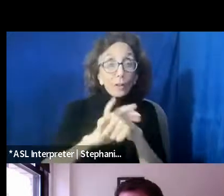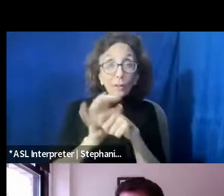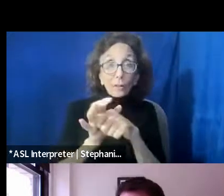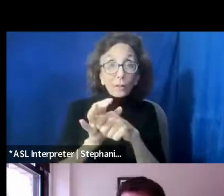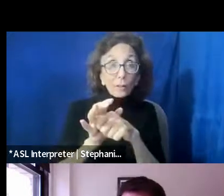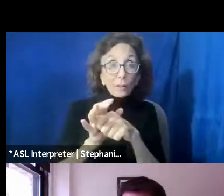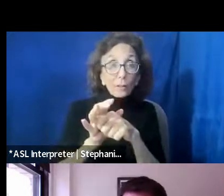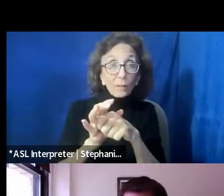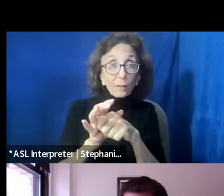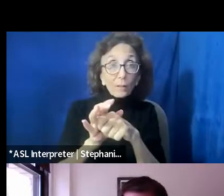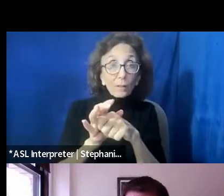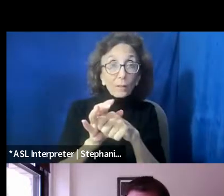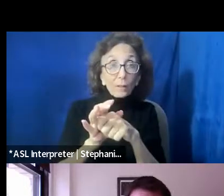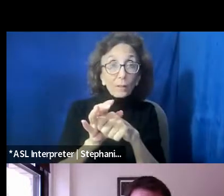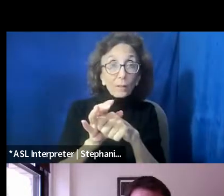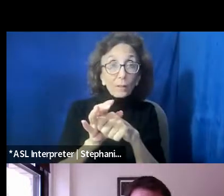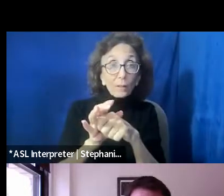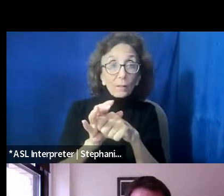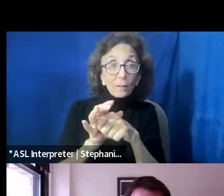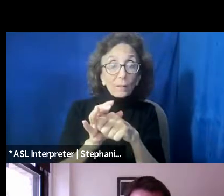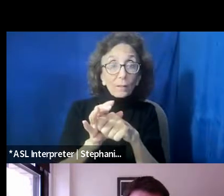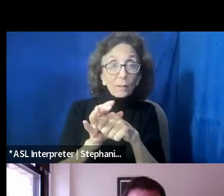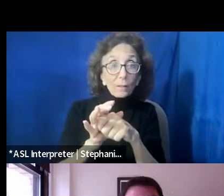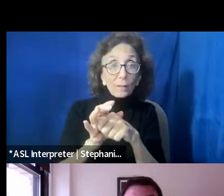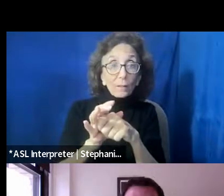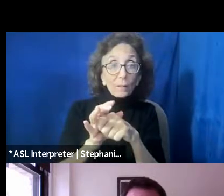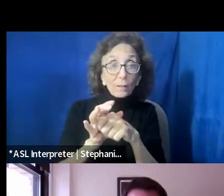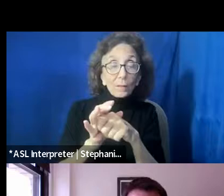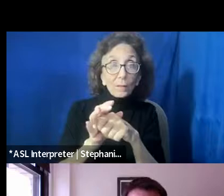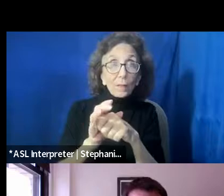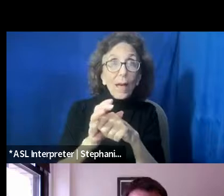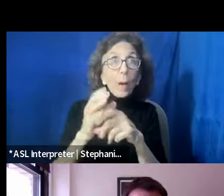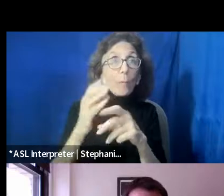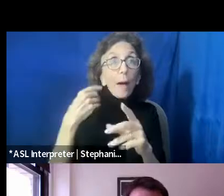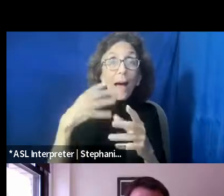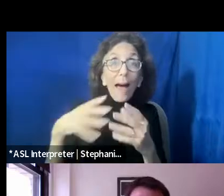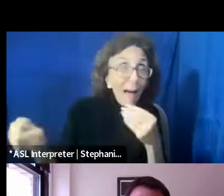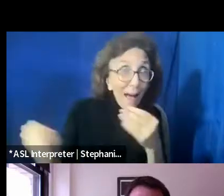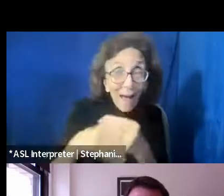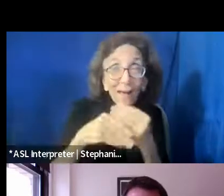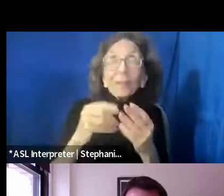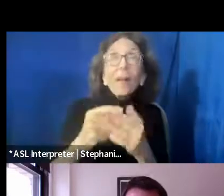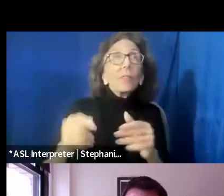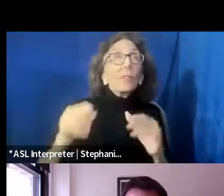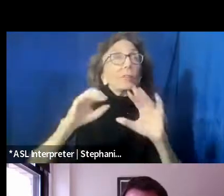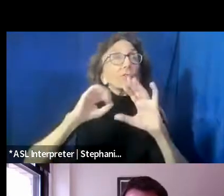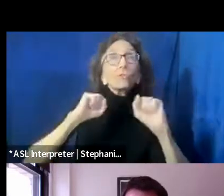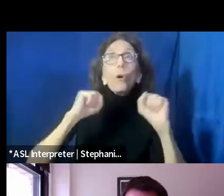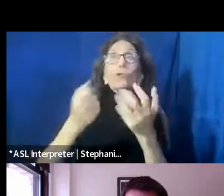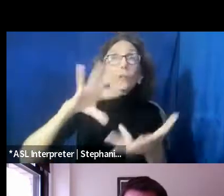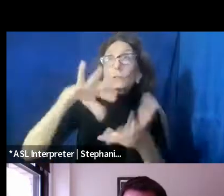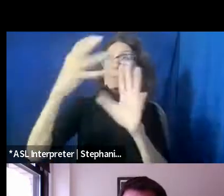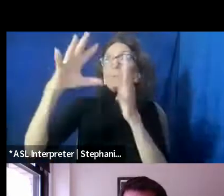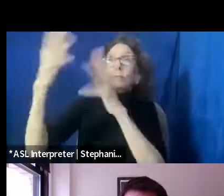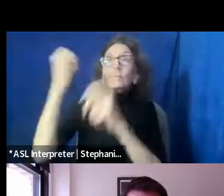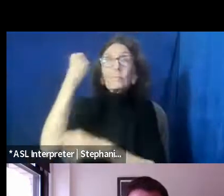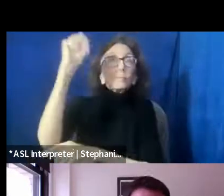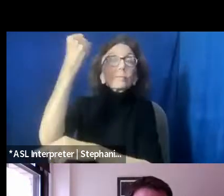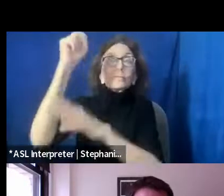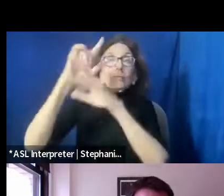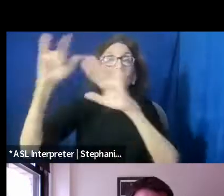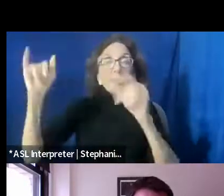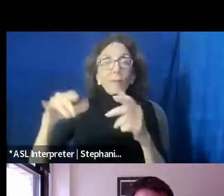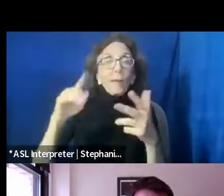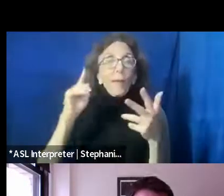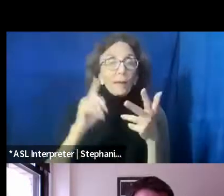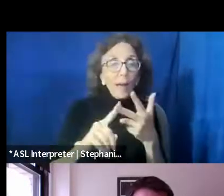with all of the social uprisings that were happening and the publishing of